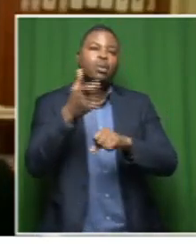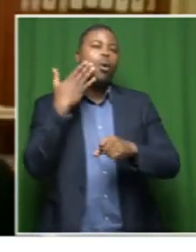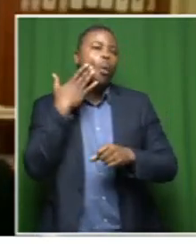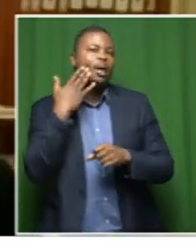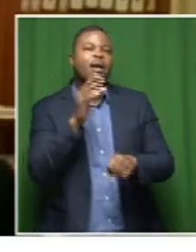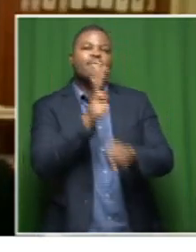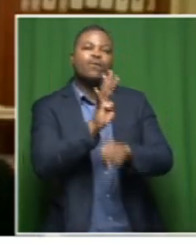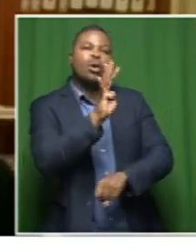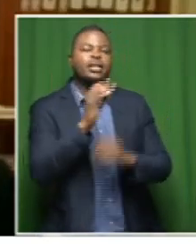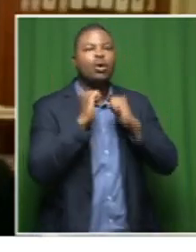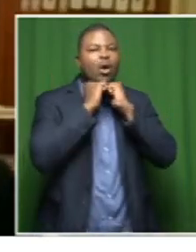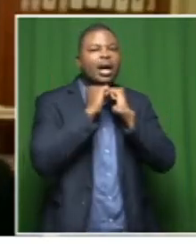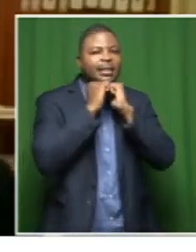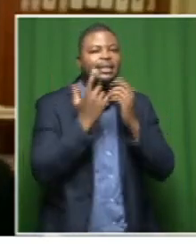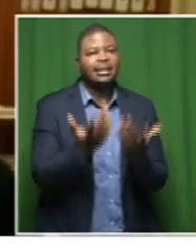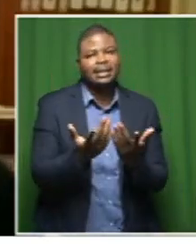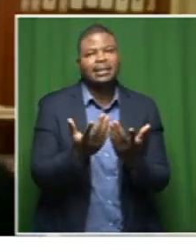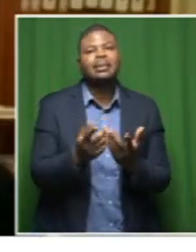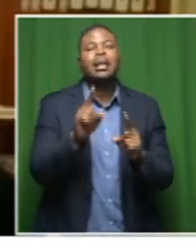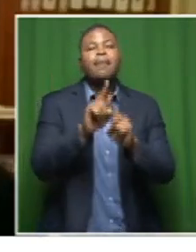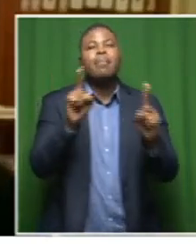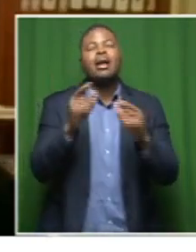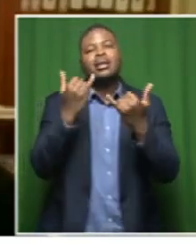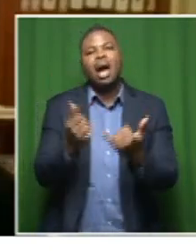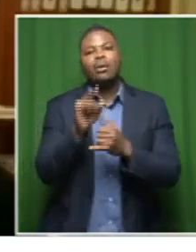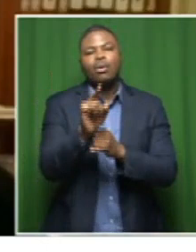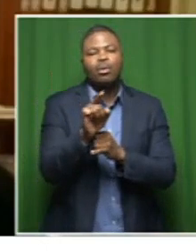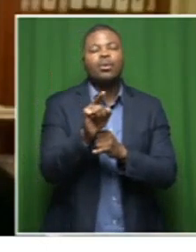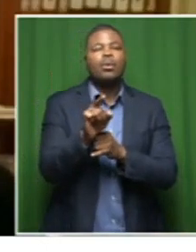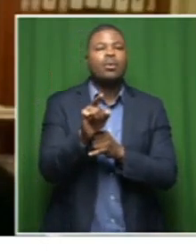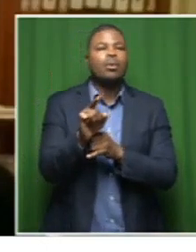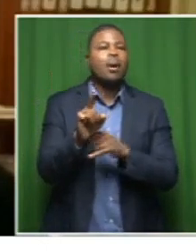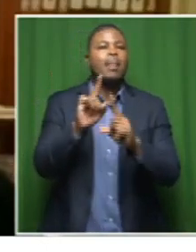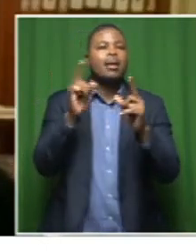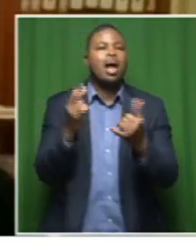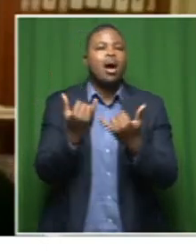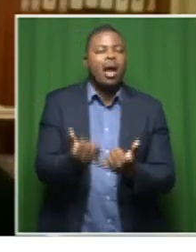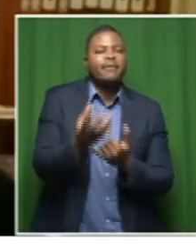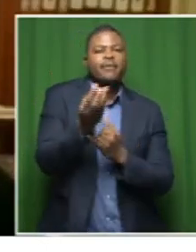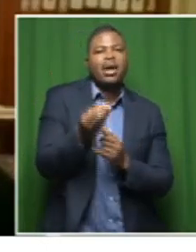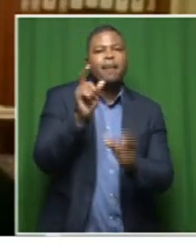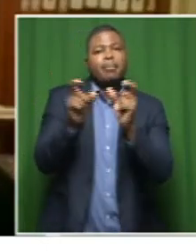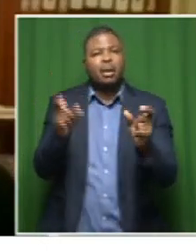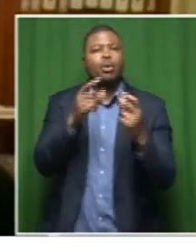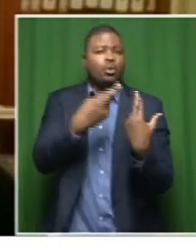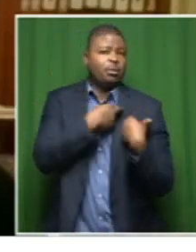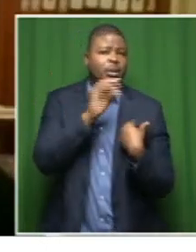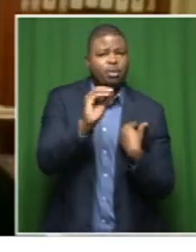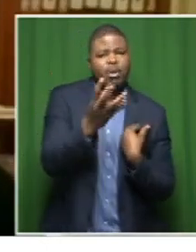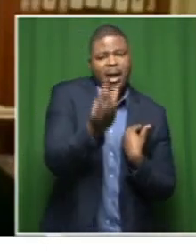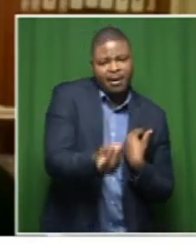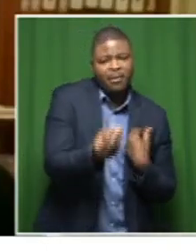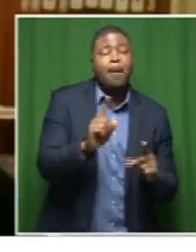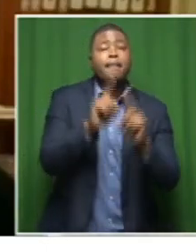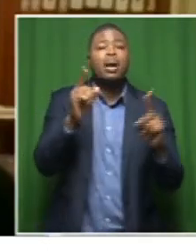7 families, people are aware that there is only probably a handful of people who are responsible for those deaths. And once